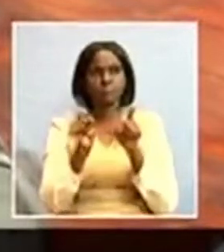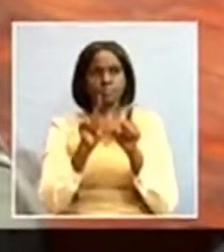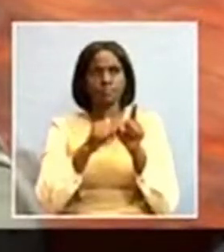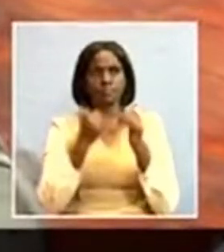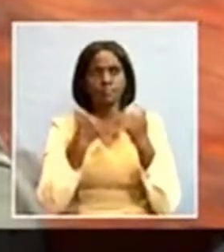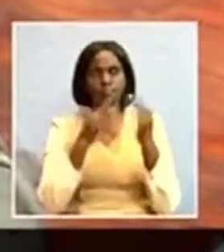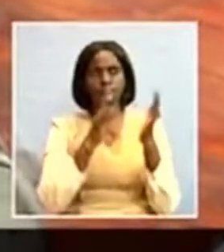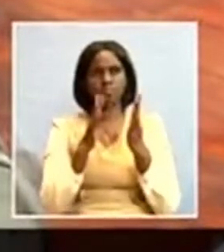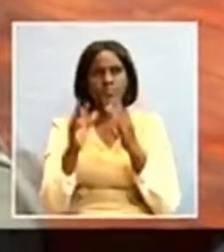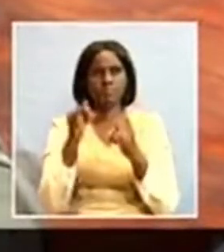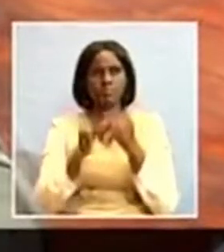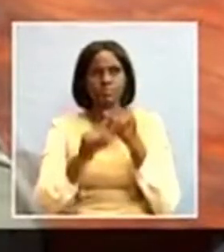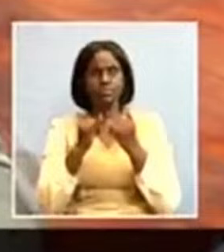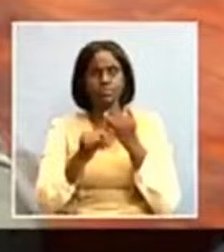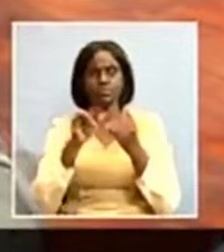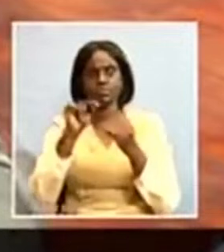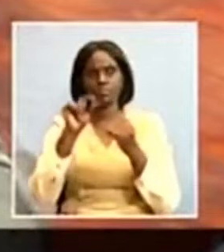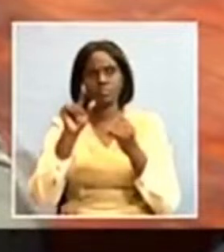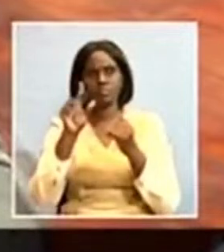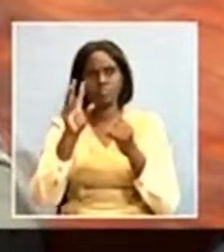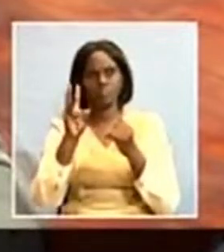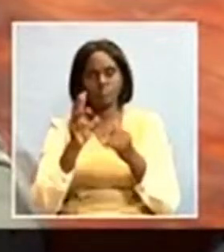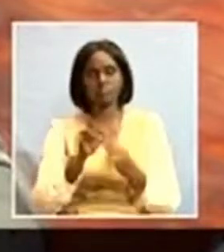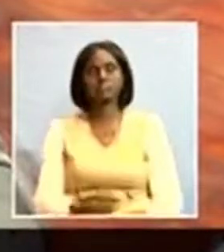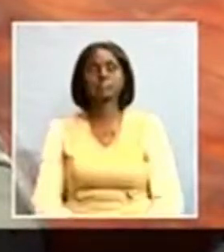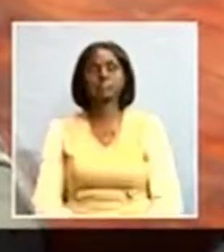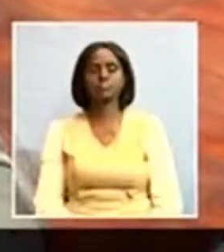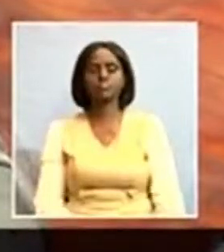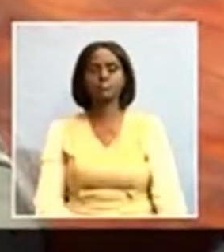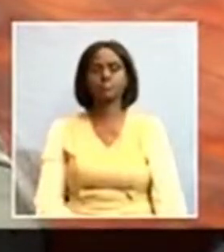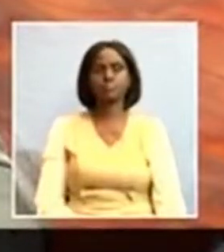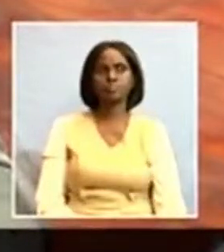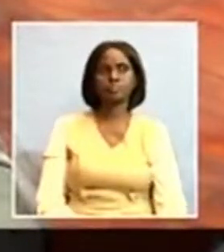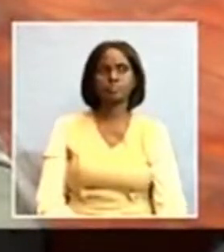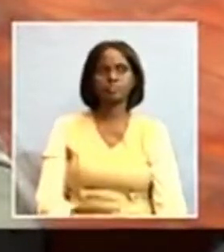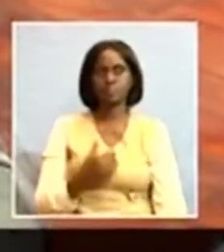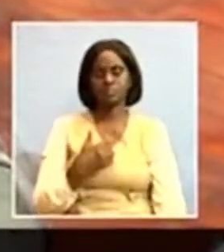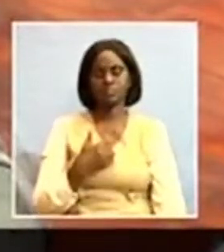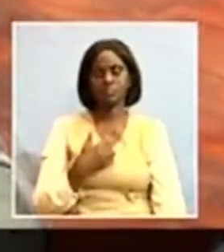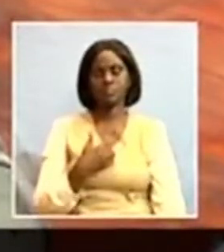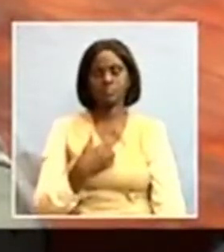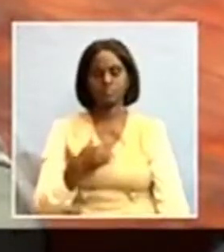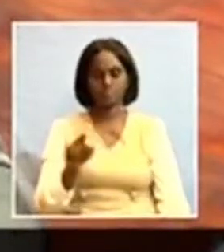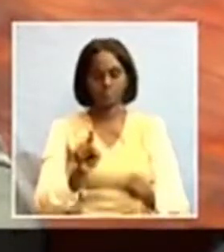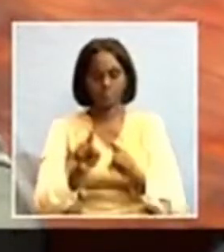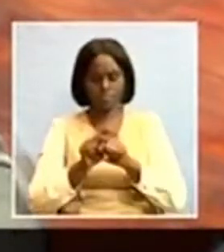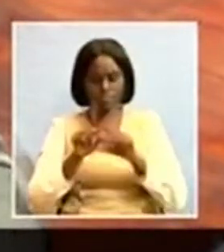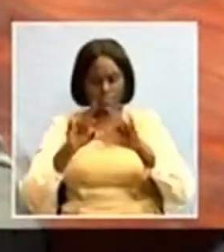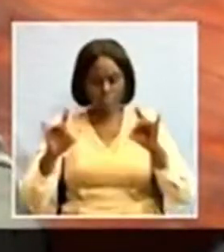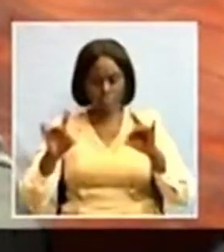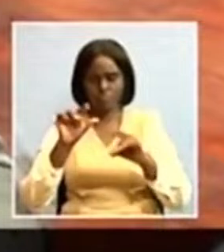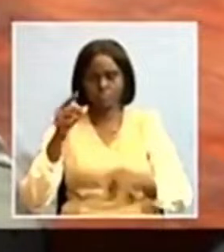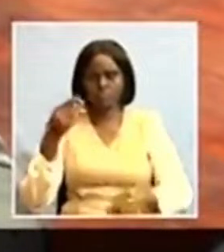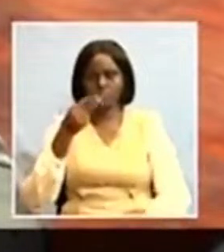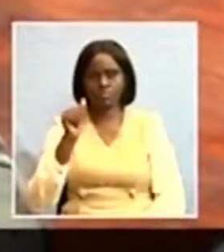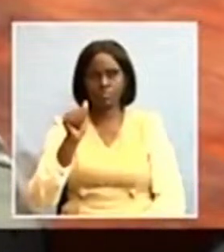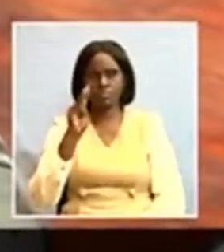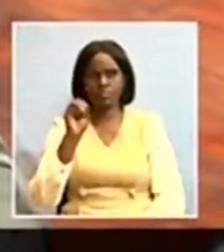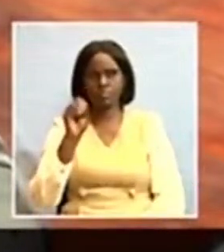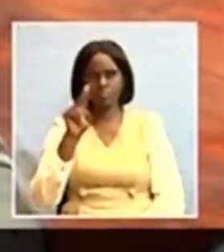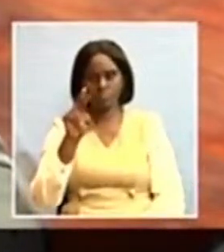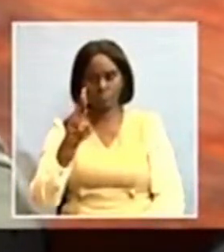to have completed by 2026. And then there's the acquisition of the land harbour, where we are